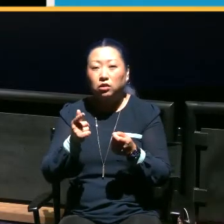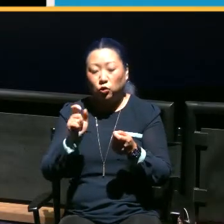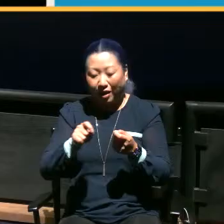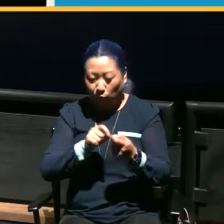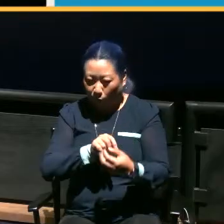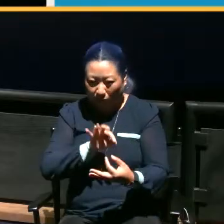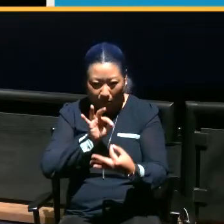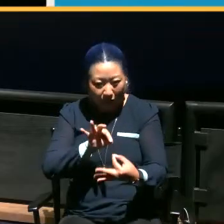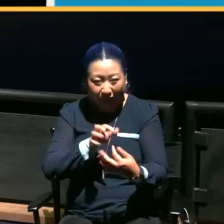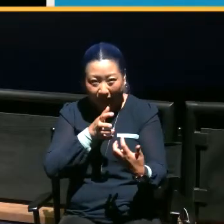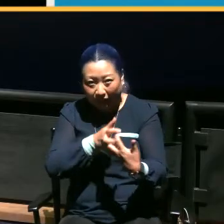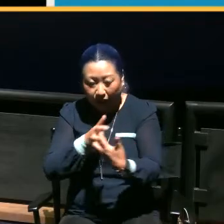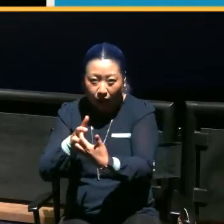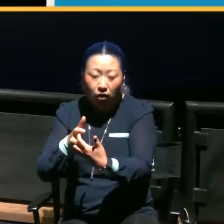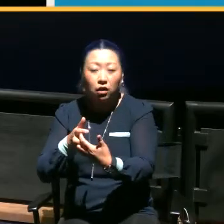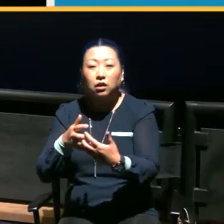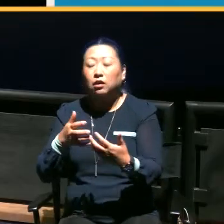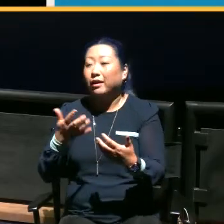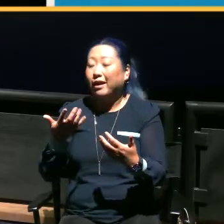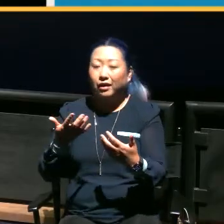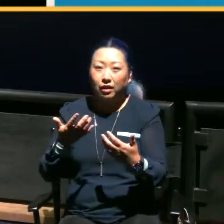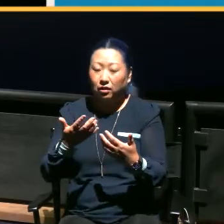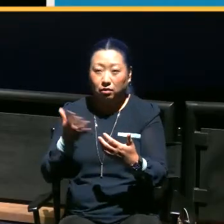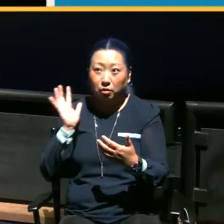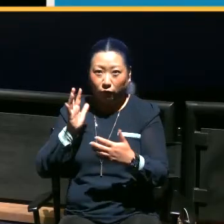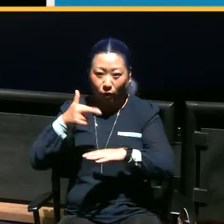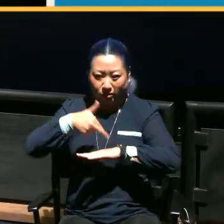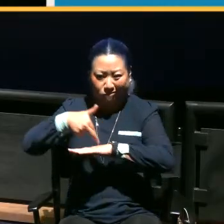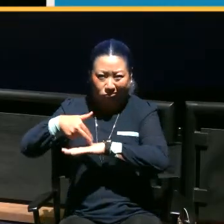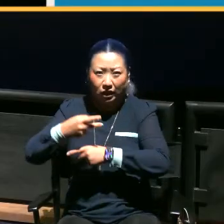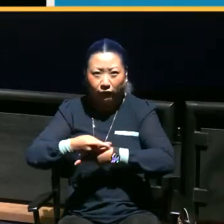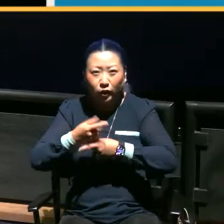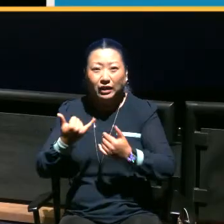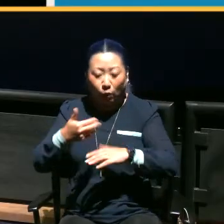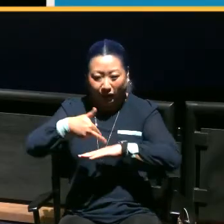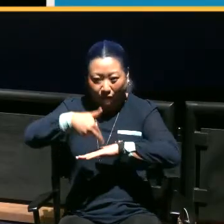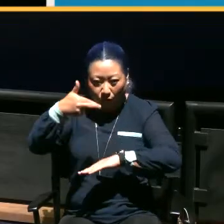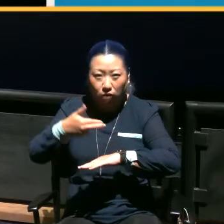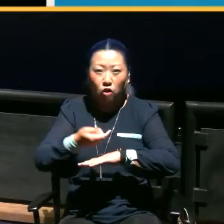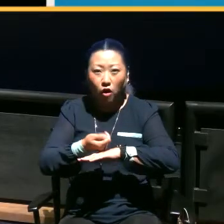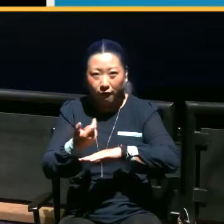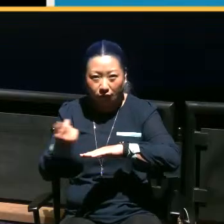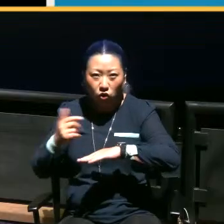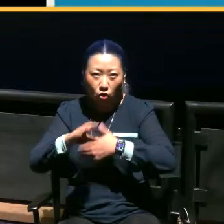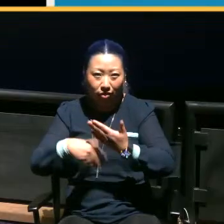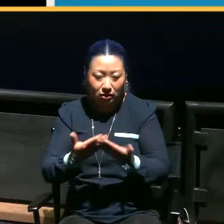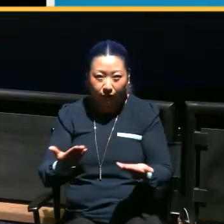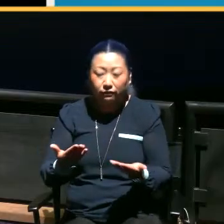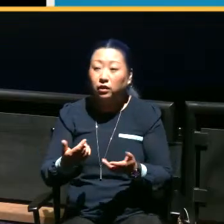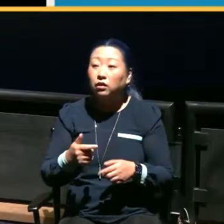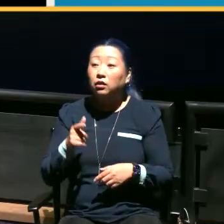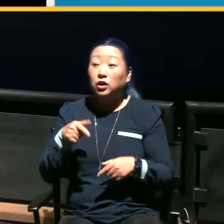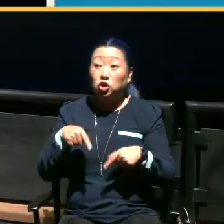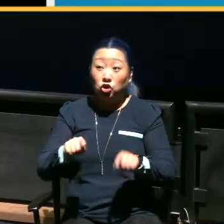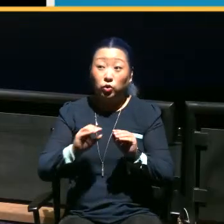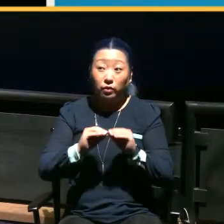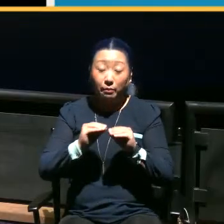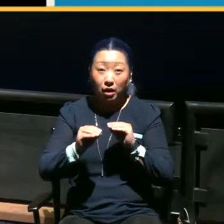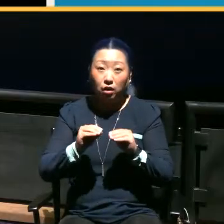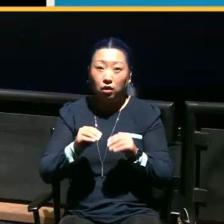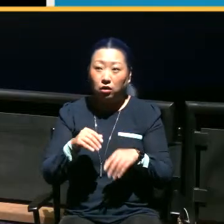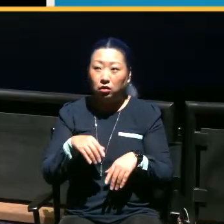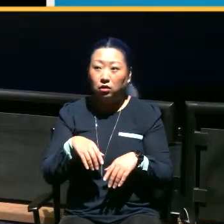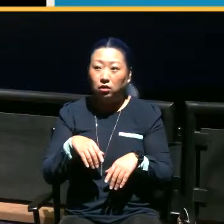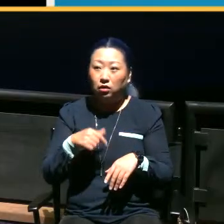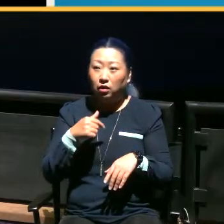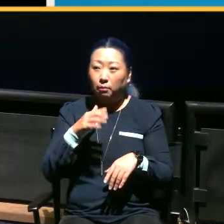lighting on the ground, and now we had to undo all that stuff. So this is during the repair. These are my feet sticking